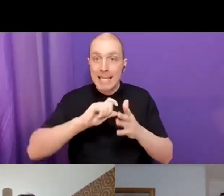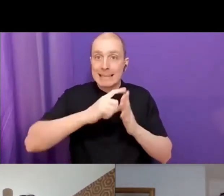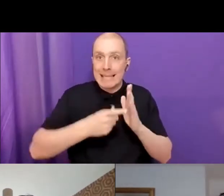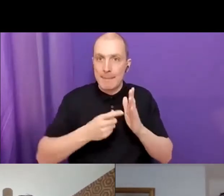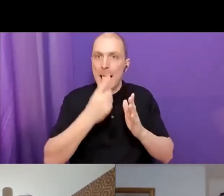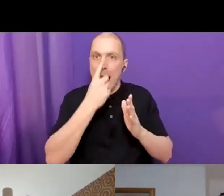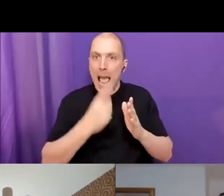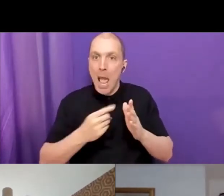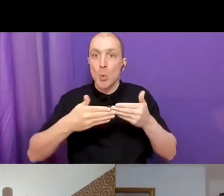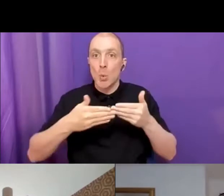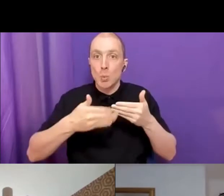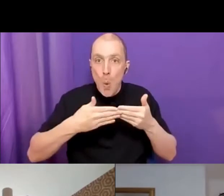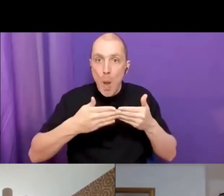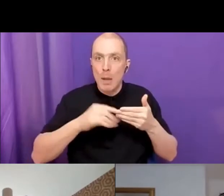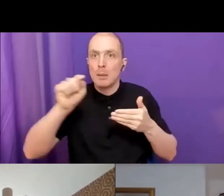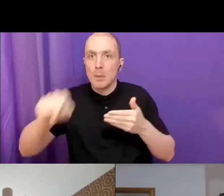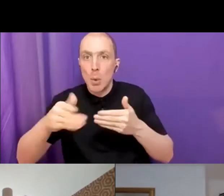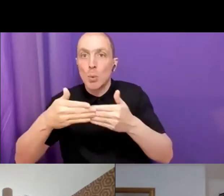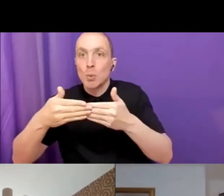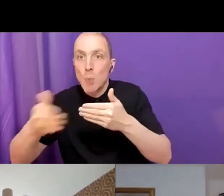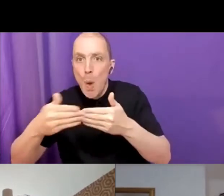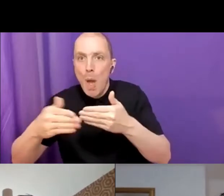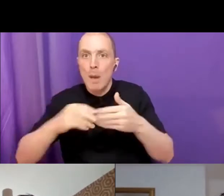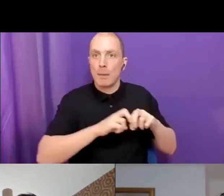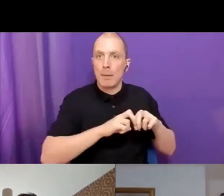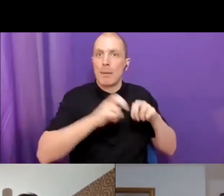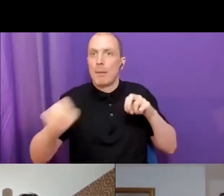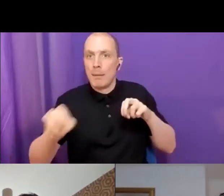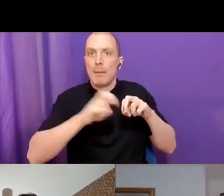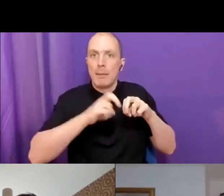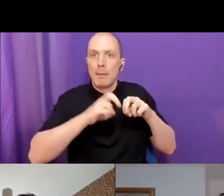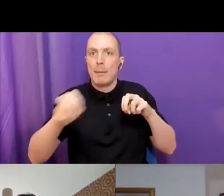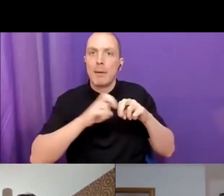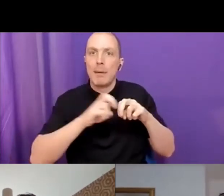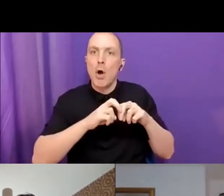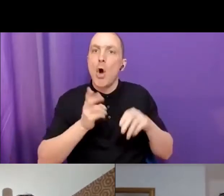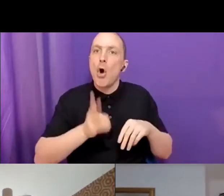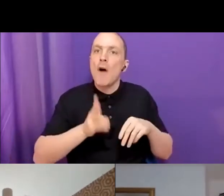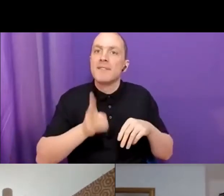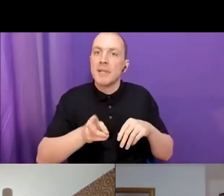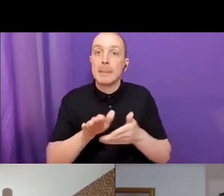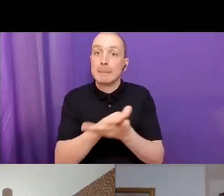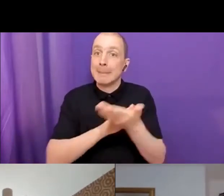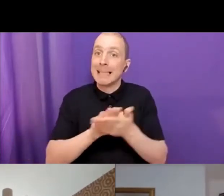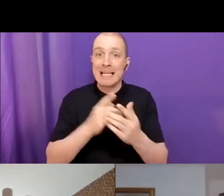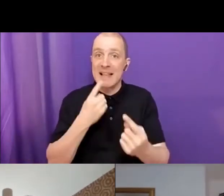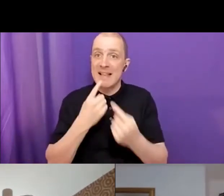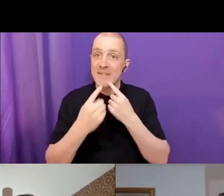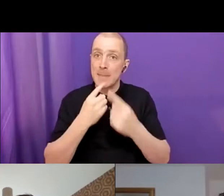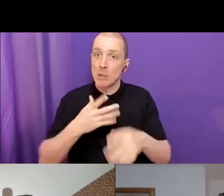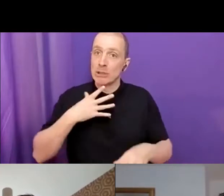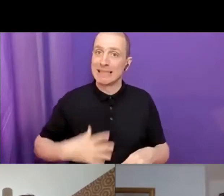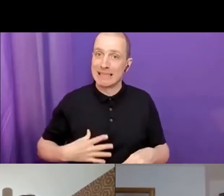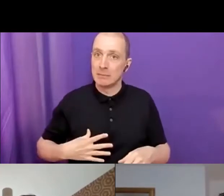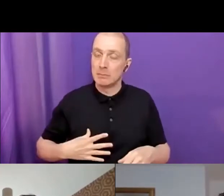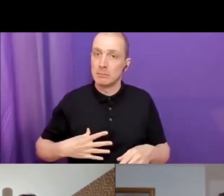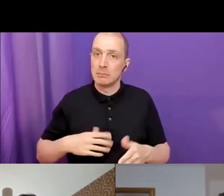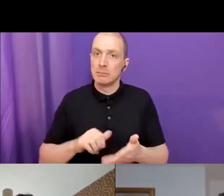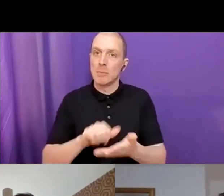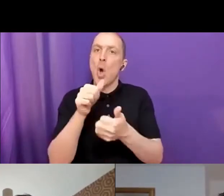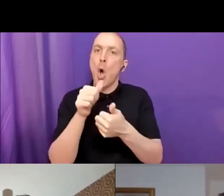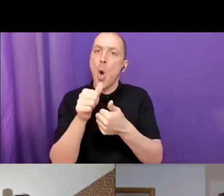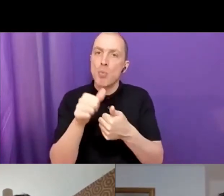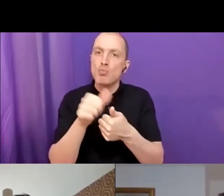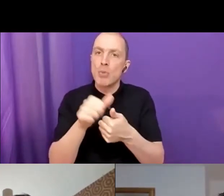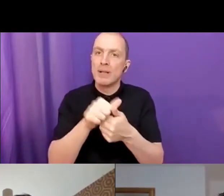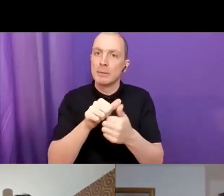journeys more often. And that includes having information in a format that meets people's needs to help them plan a